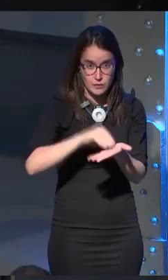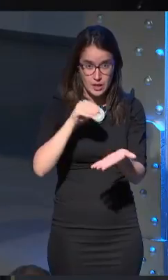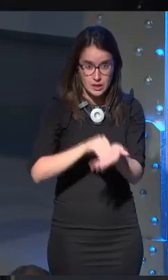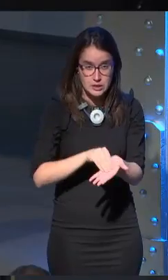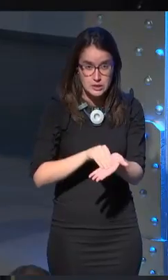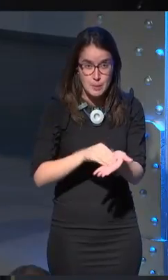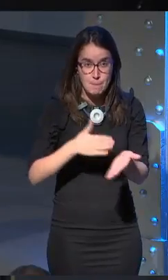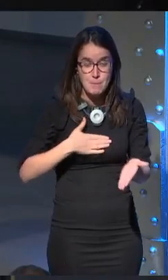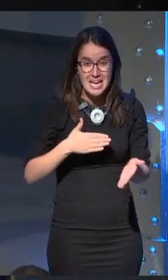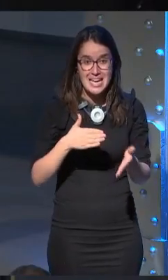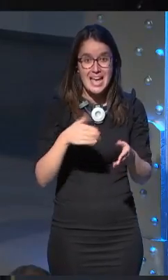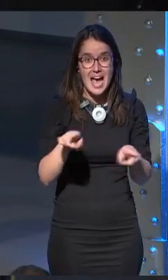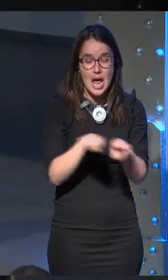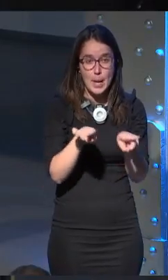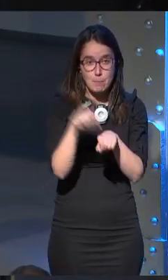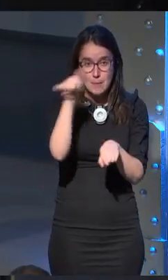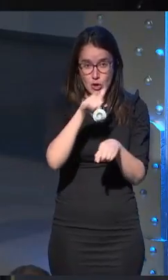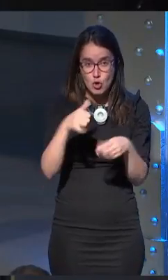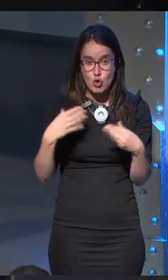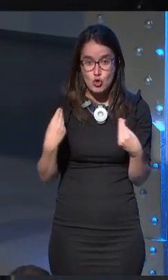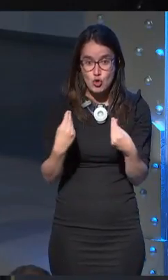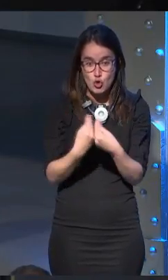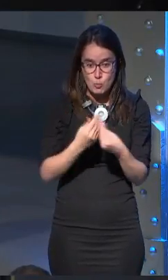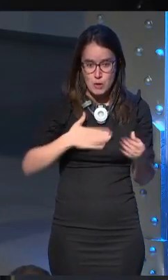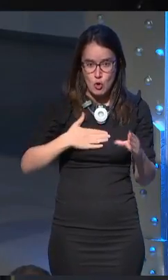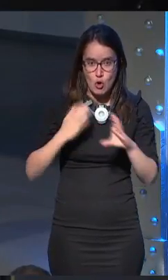with me going out to the launch pad, which